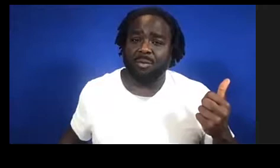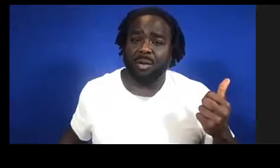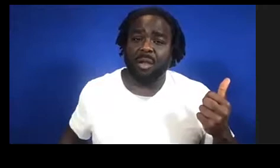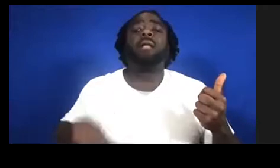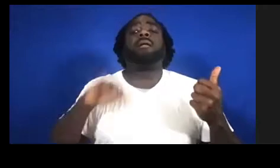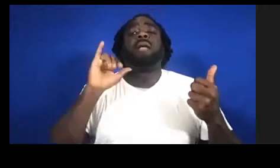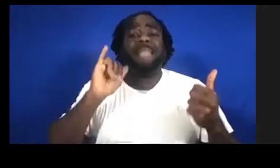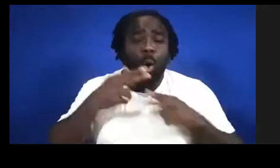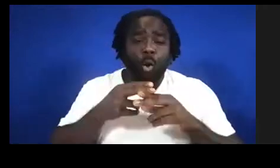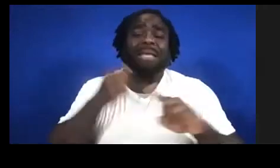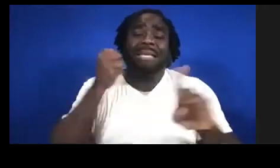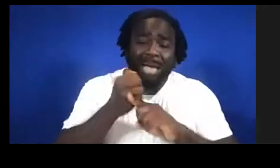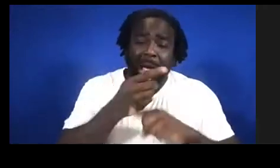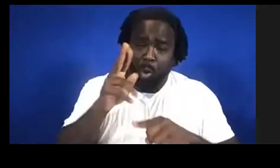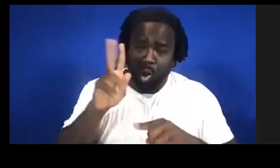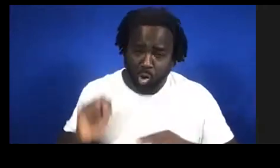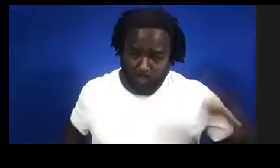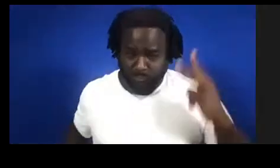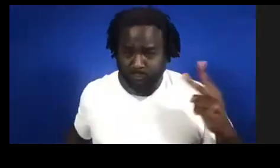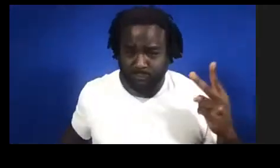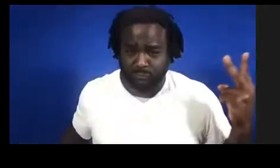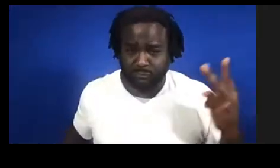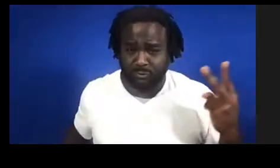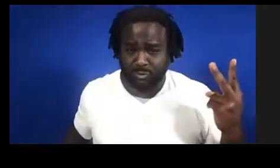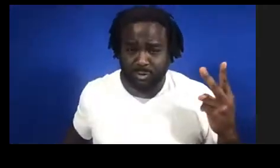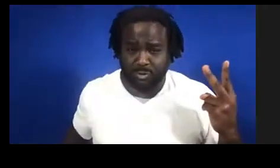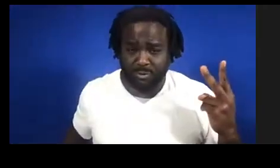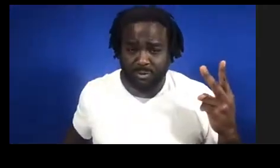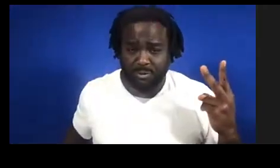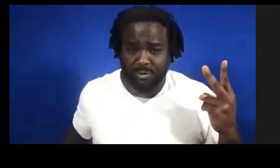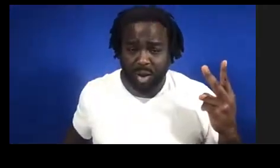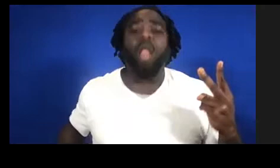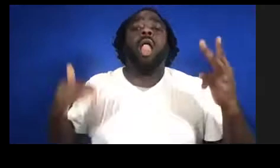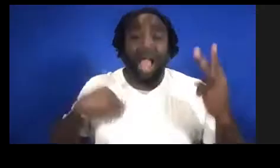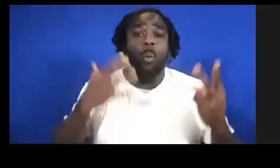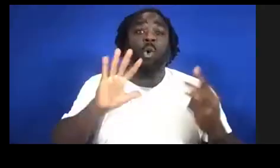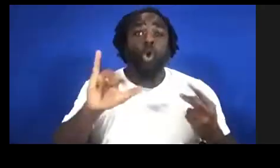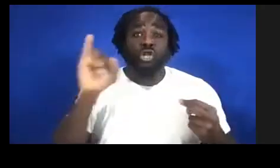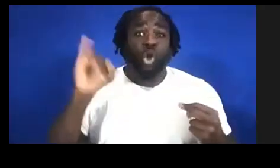Because that deer, what he did ain't cool. That's called a hit and run.